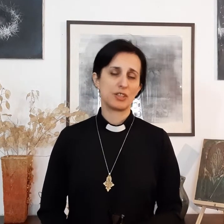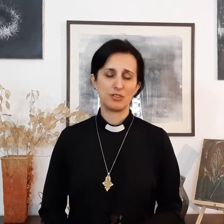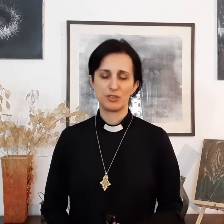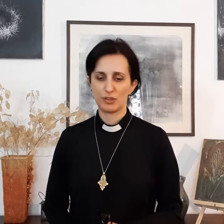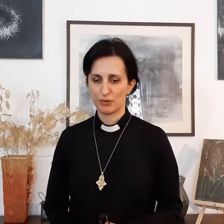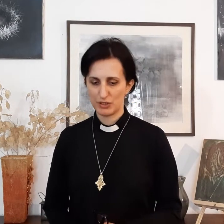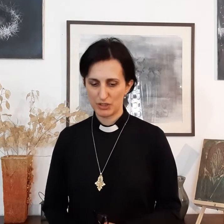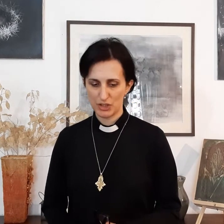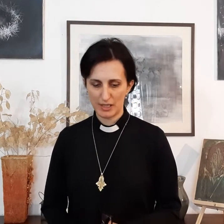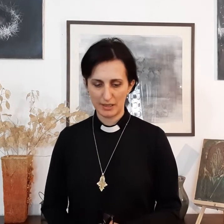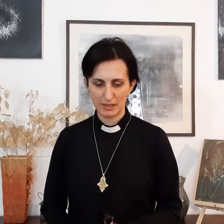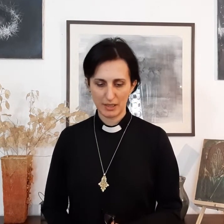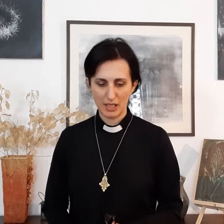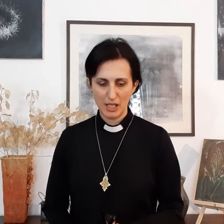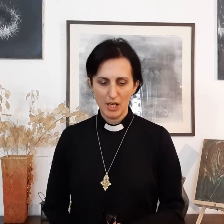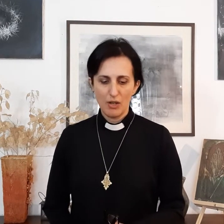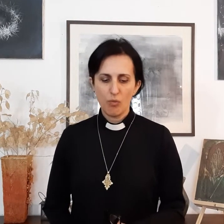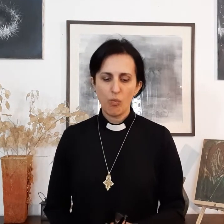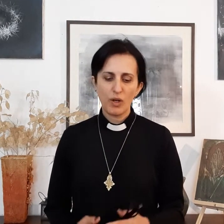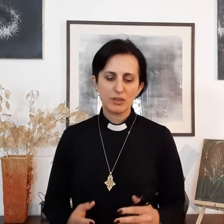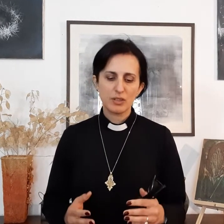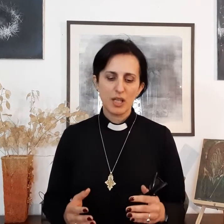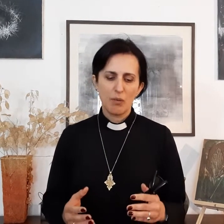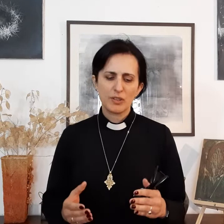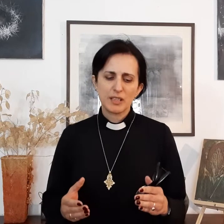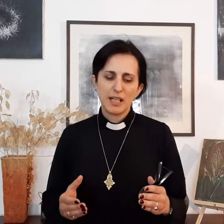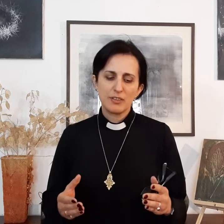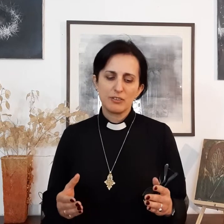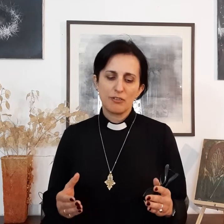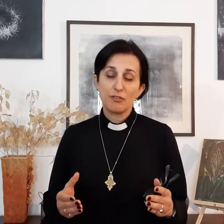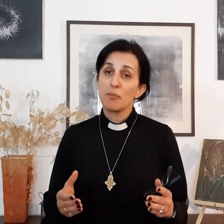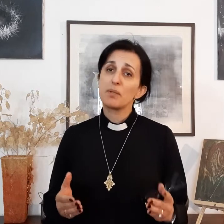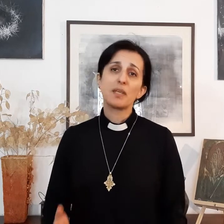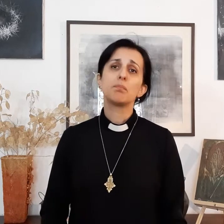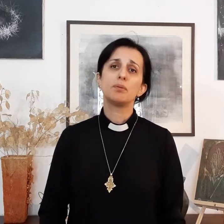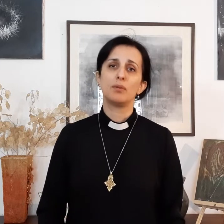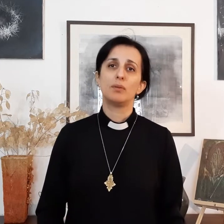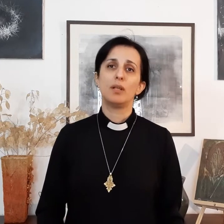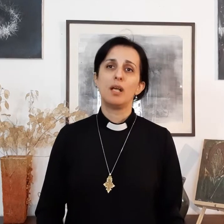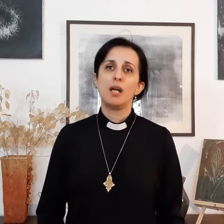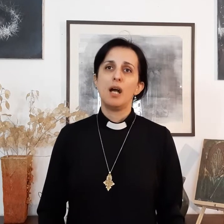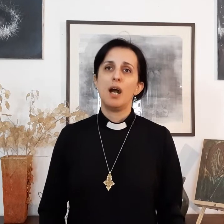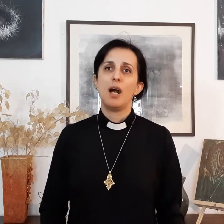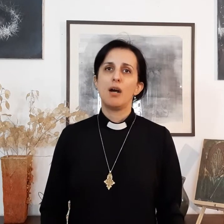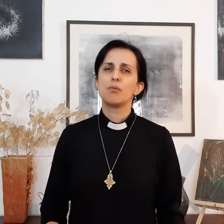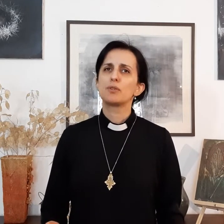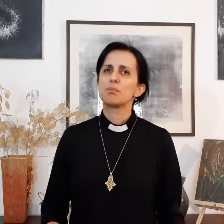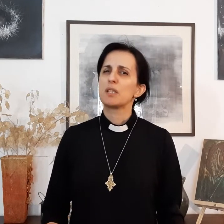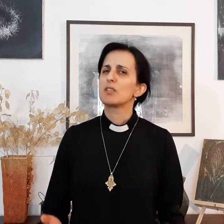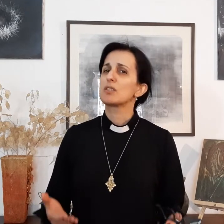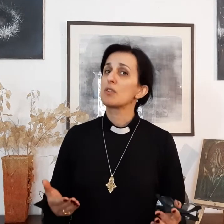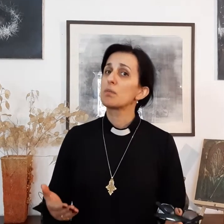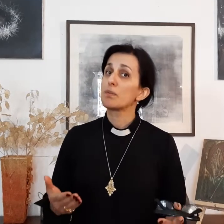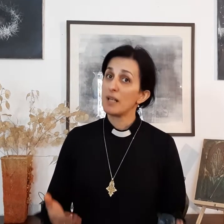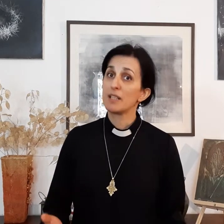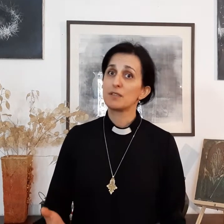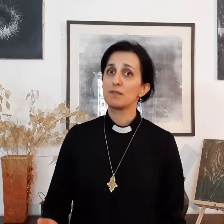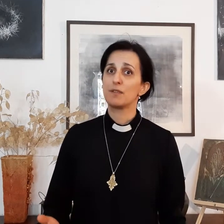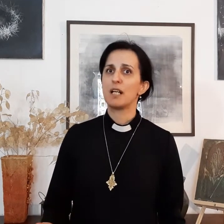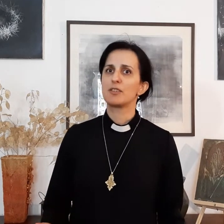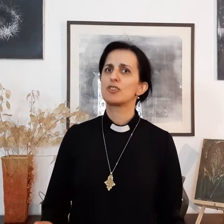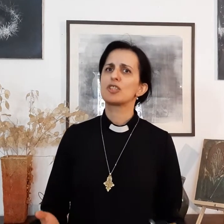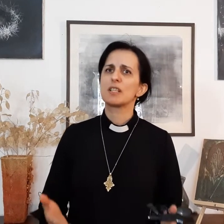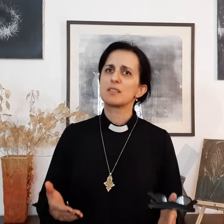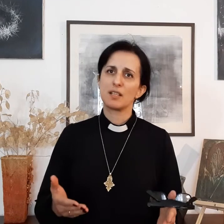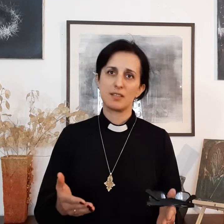21st century Christianity. What kind of people would be a surprise